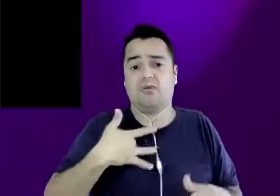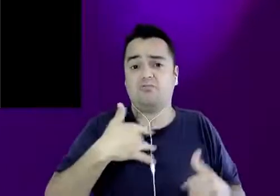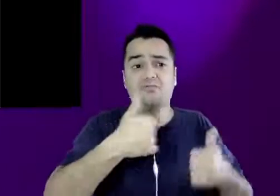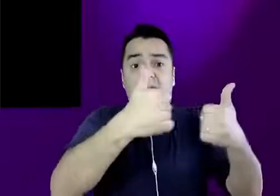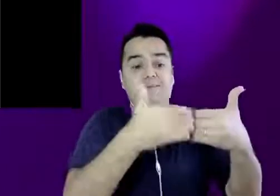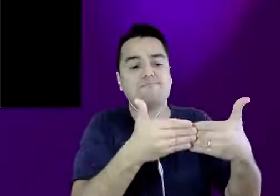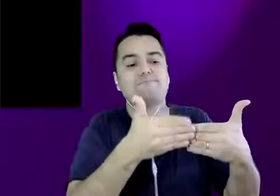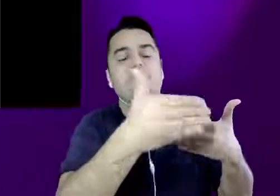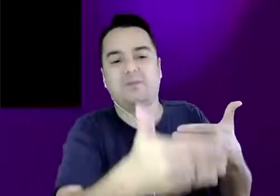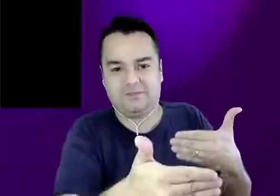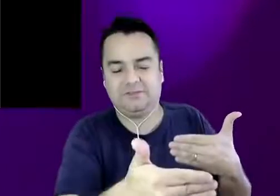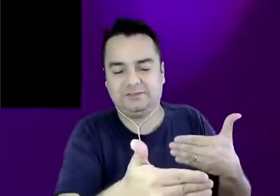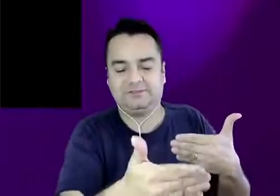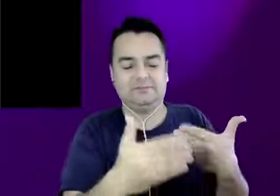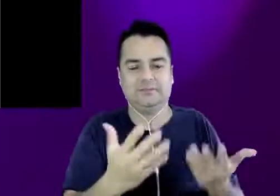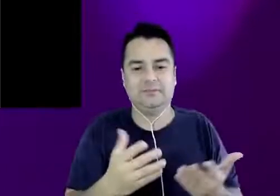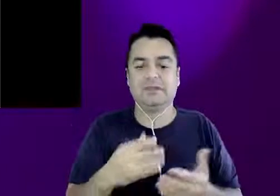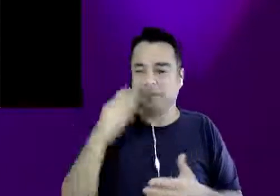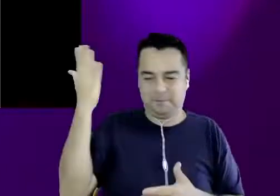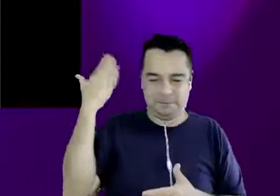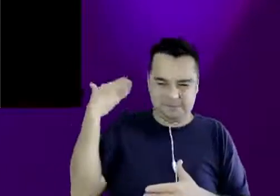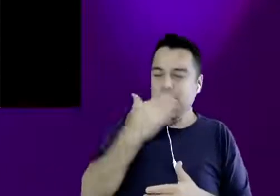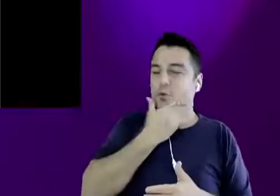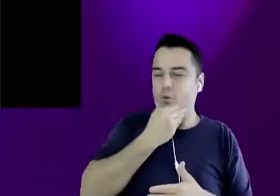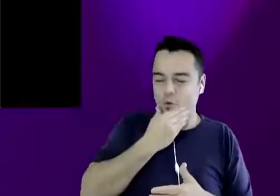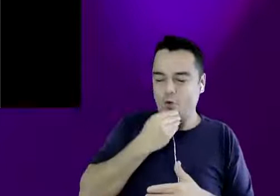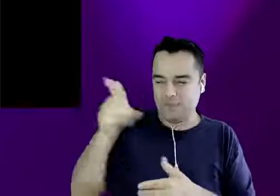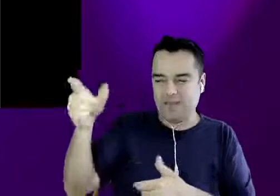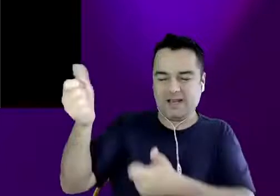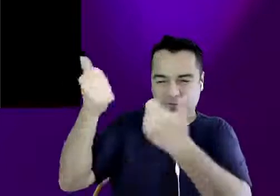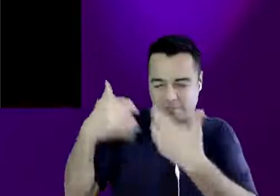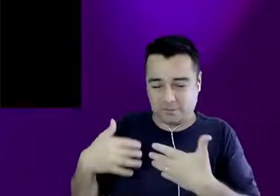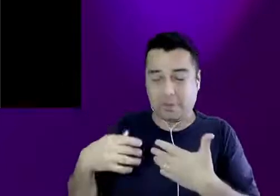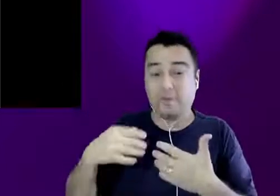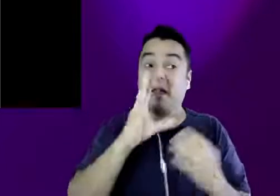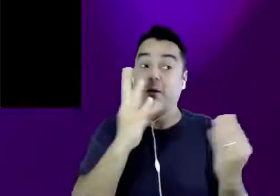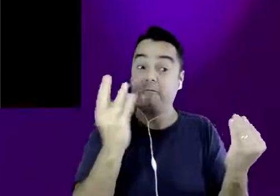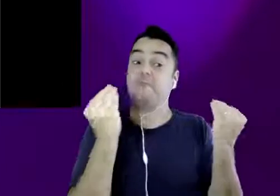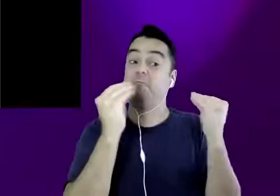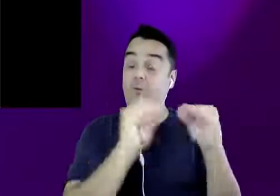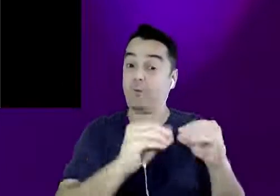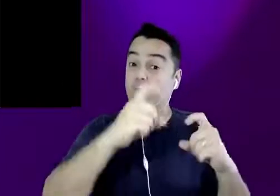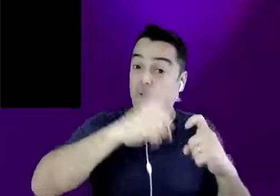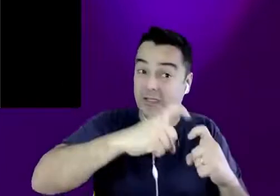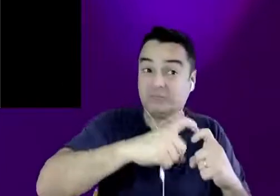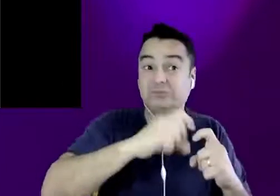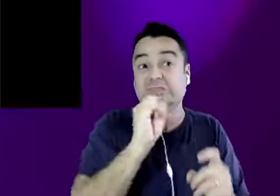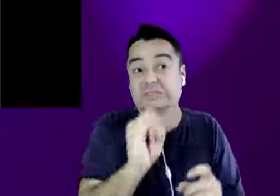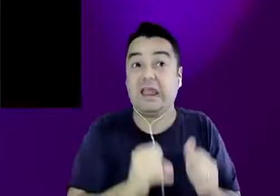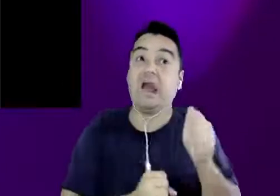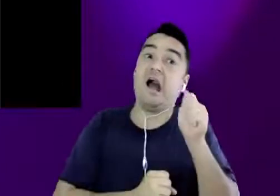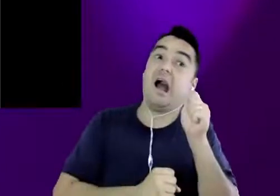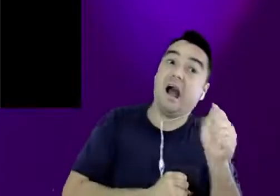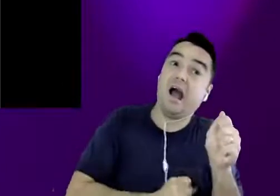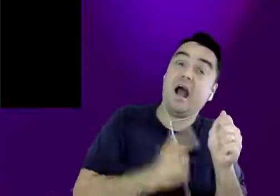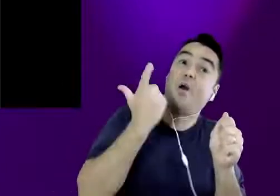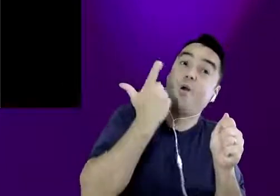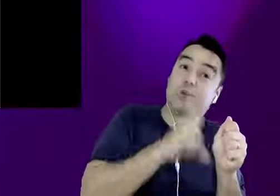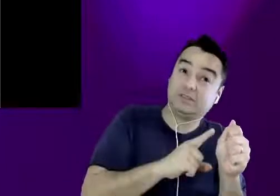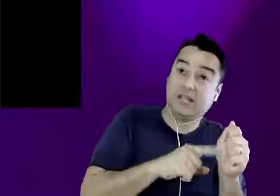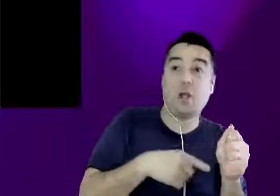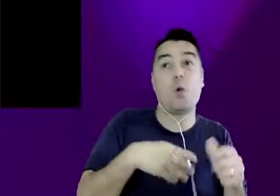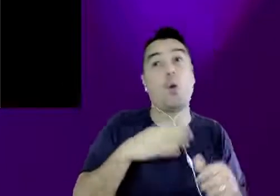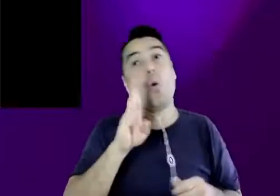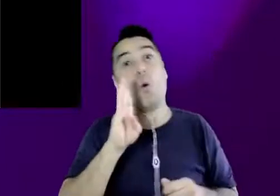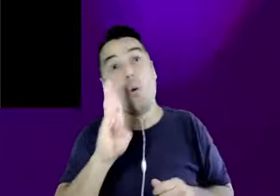sure, A, if it's working, B, are we going to wake up cancers that will not be shown otherwise if the woman